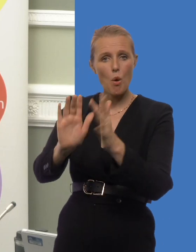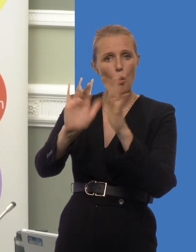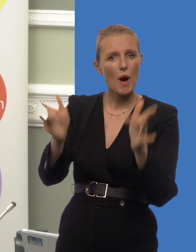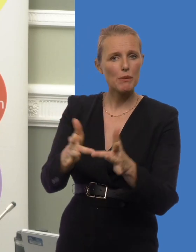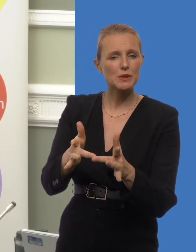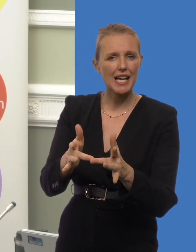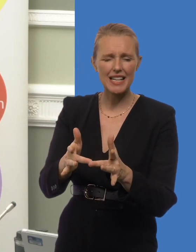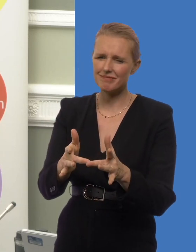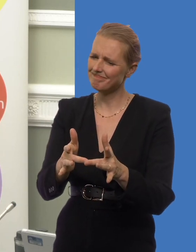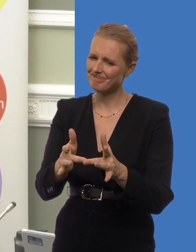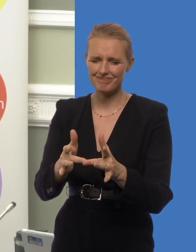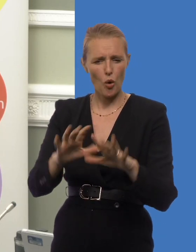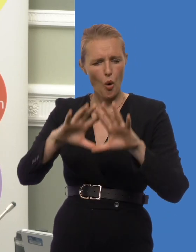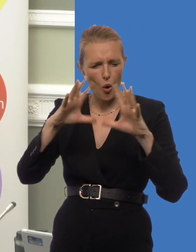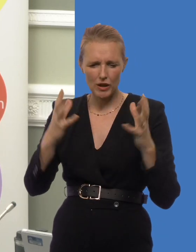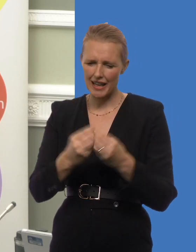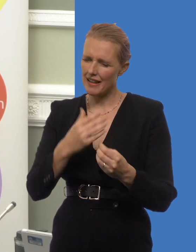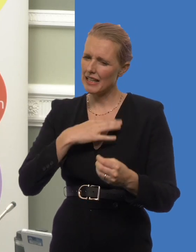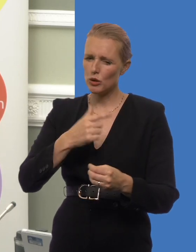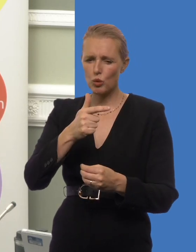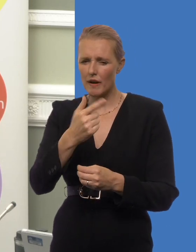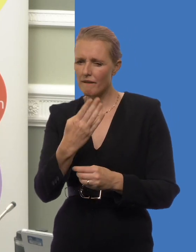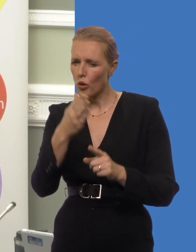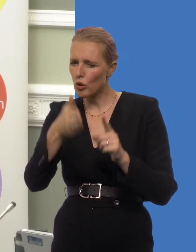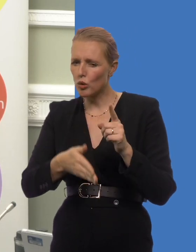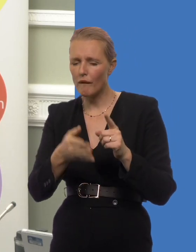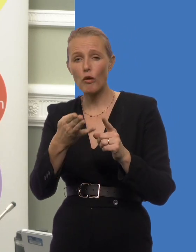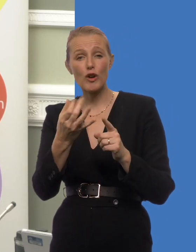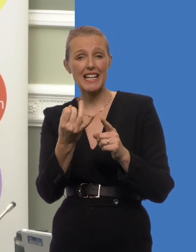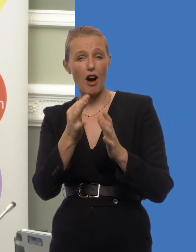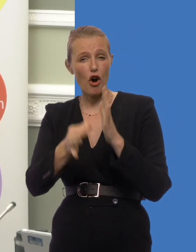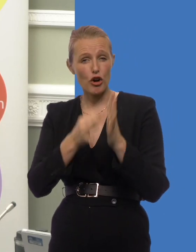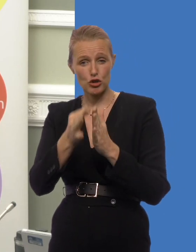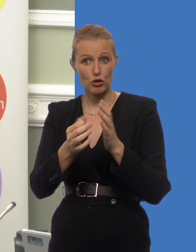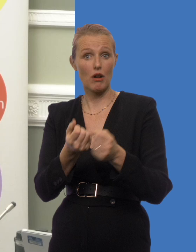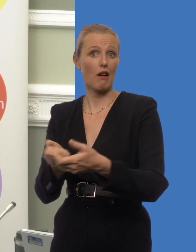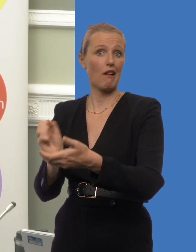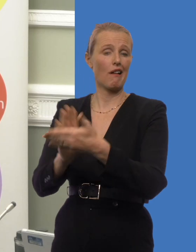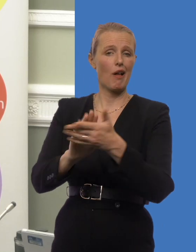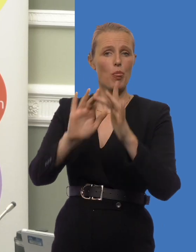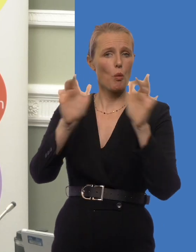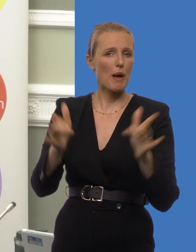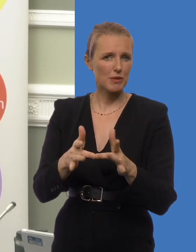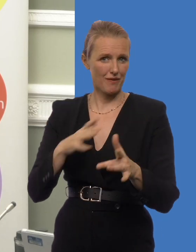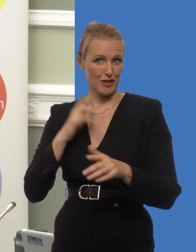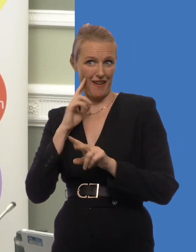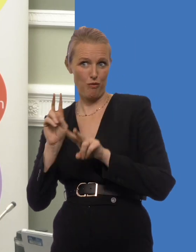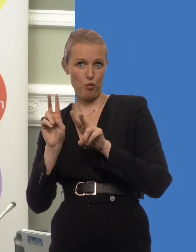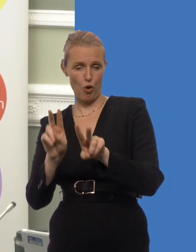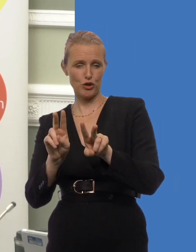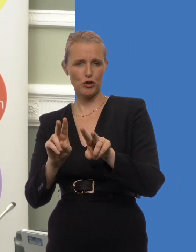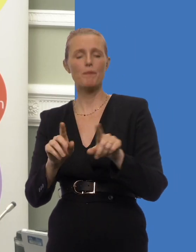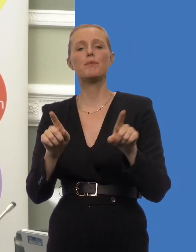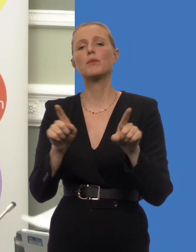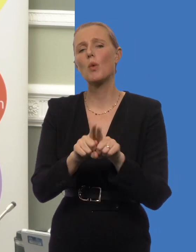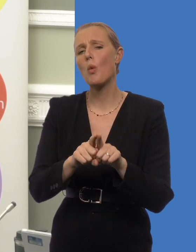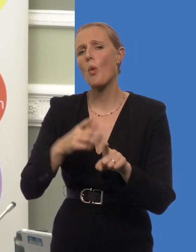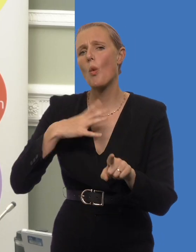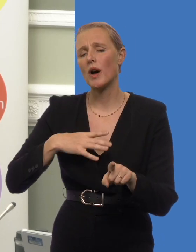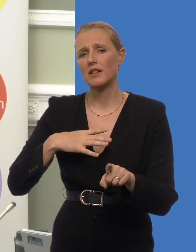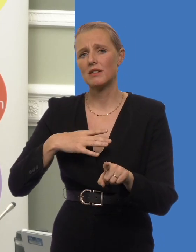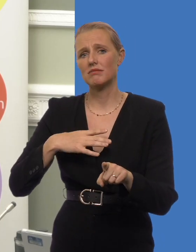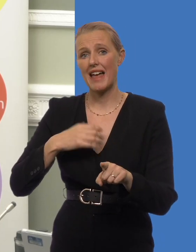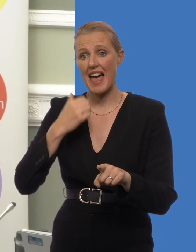is going to take around 24 to 48 hours to produce. The committee team also plan to produce a summary communication of what happened